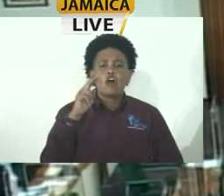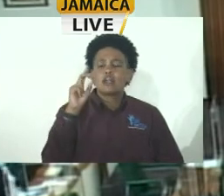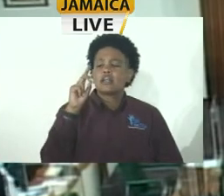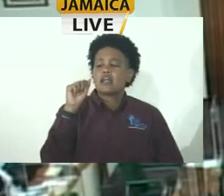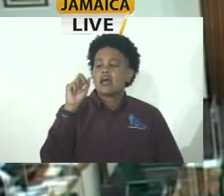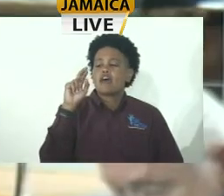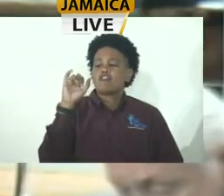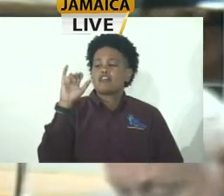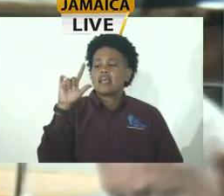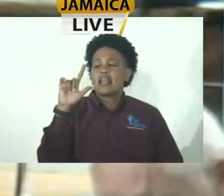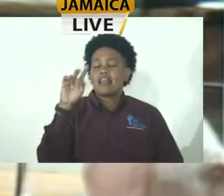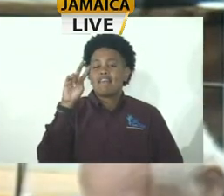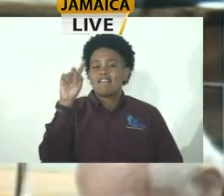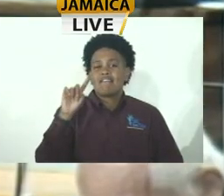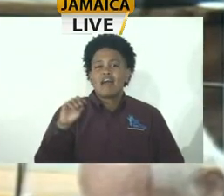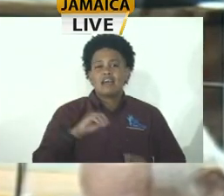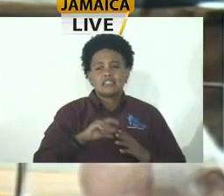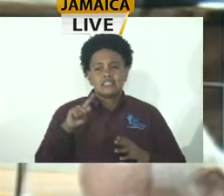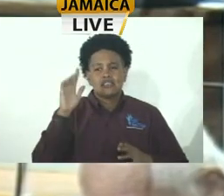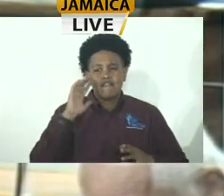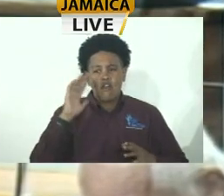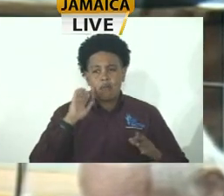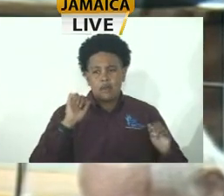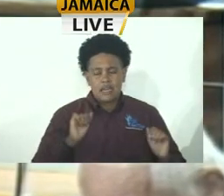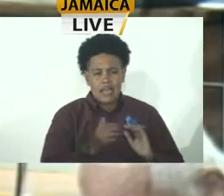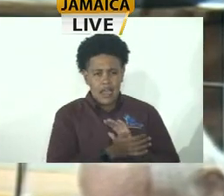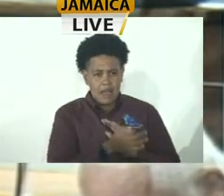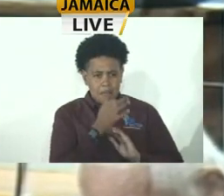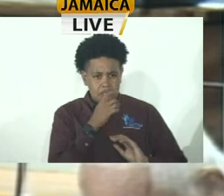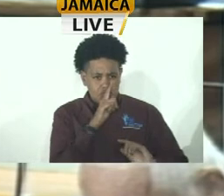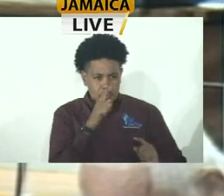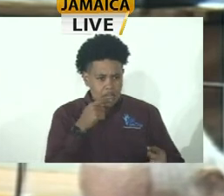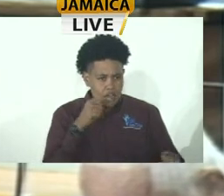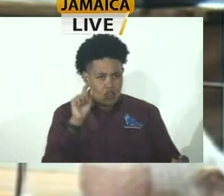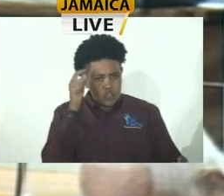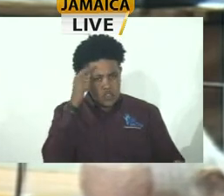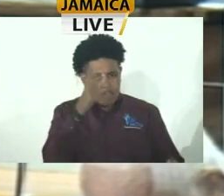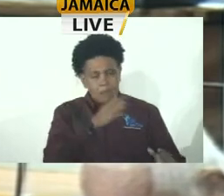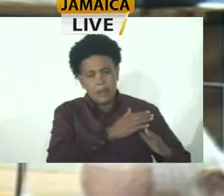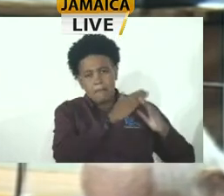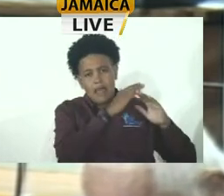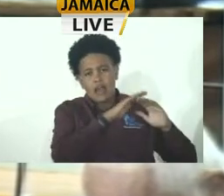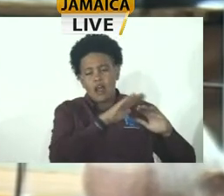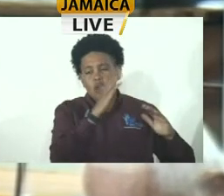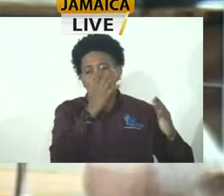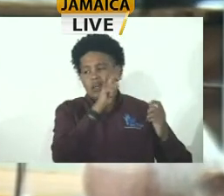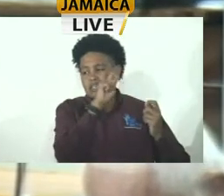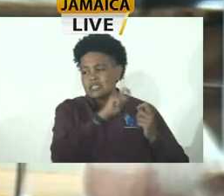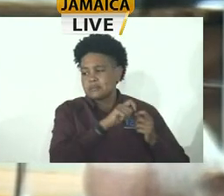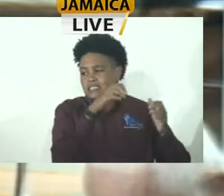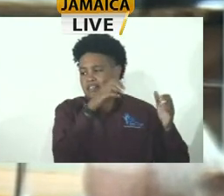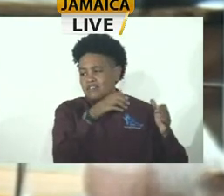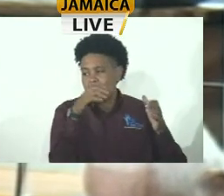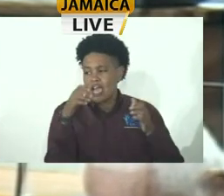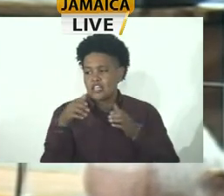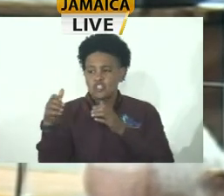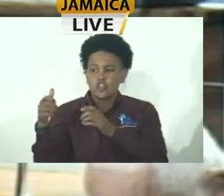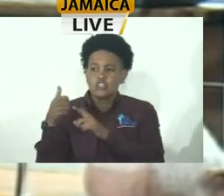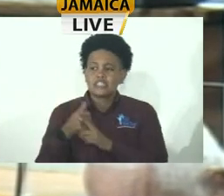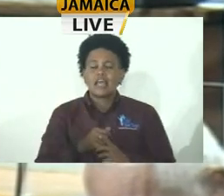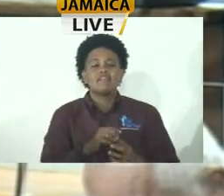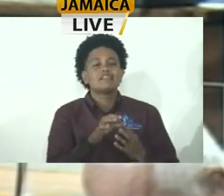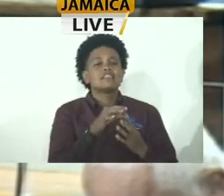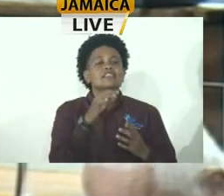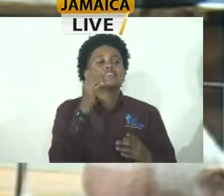vars in his former capacity announced the government's ban on specific categories of single-use plastic